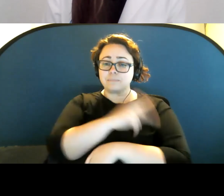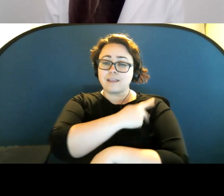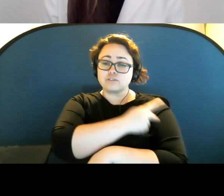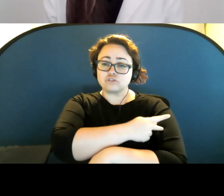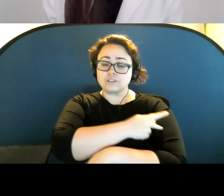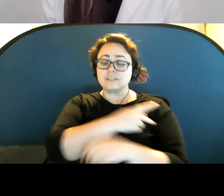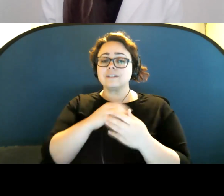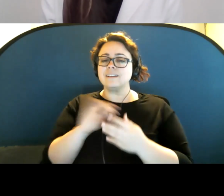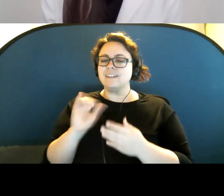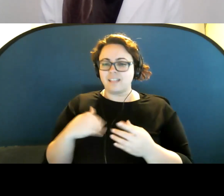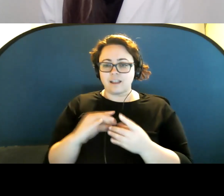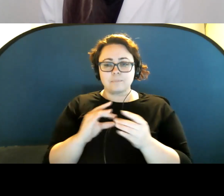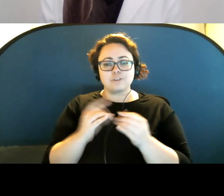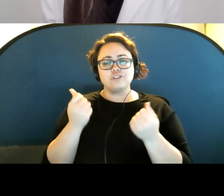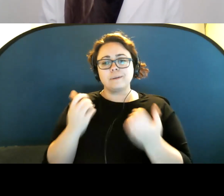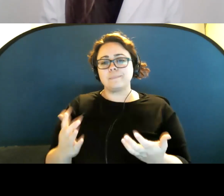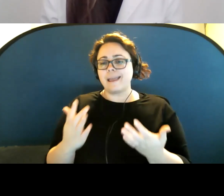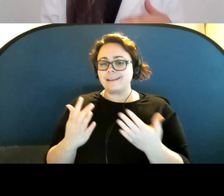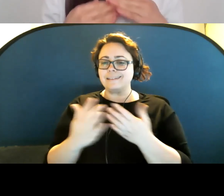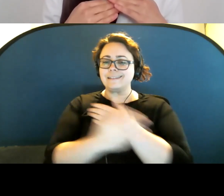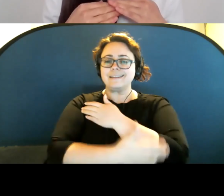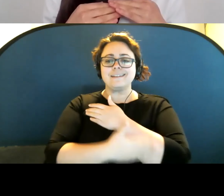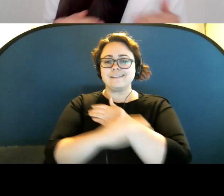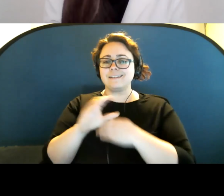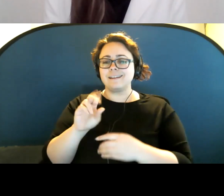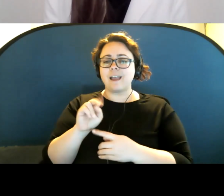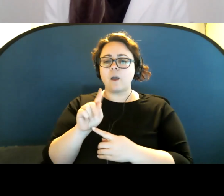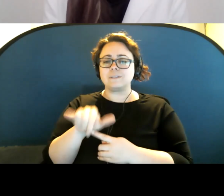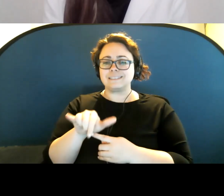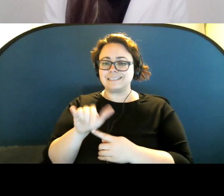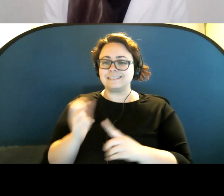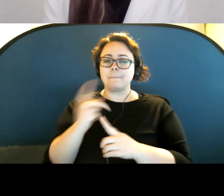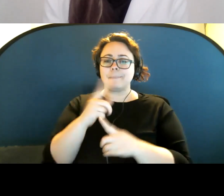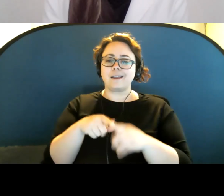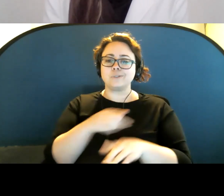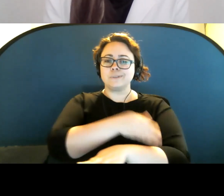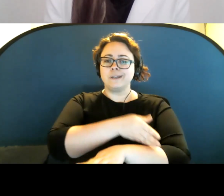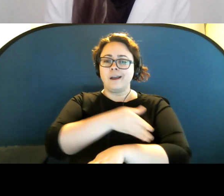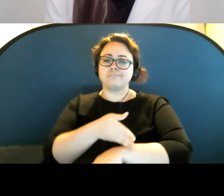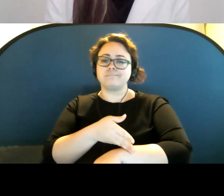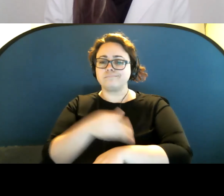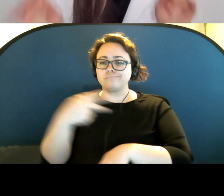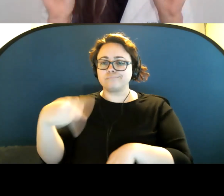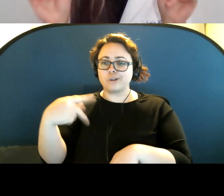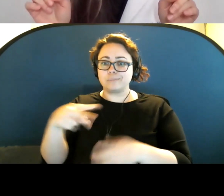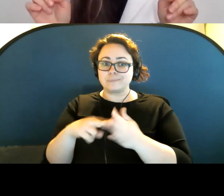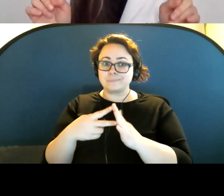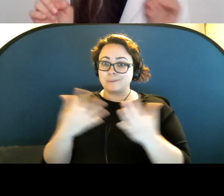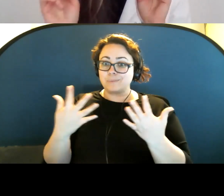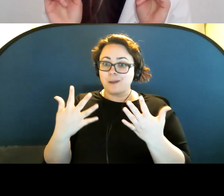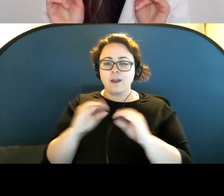counties in California are sliding back into the purple, which means really no visitors should be allowed at these facilities.